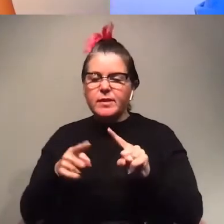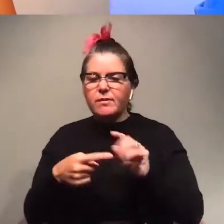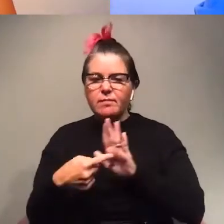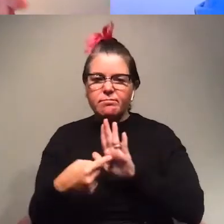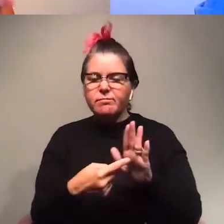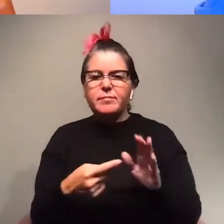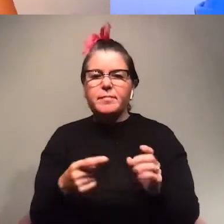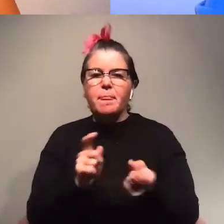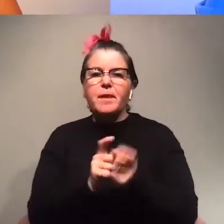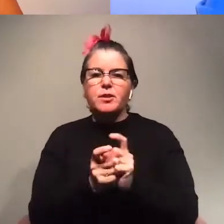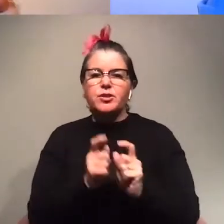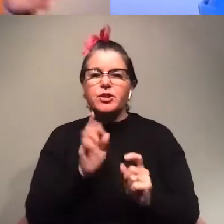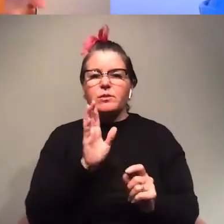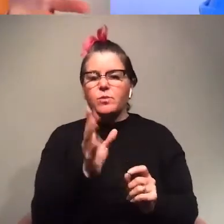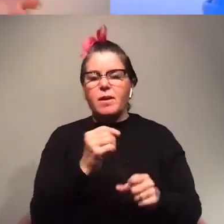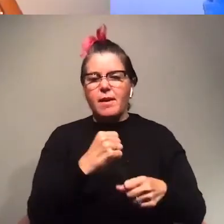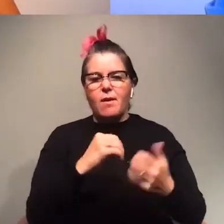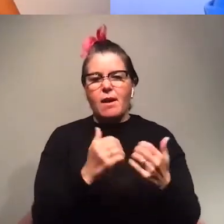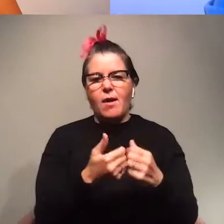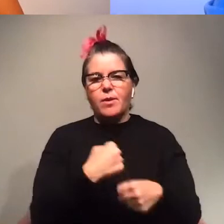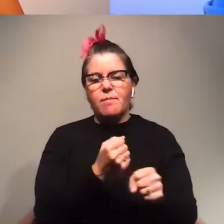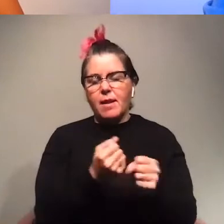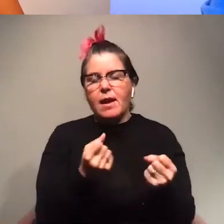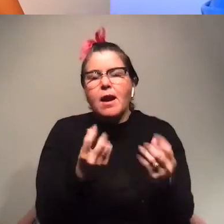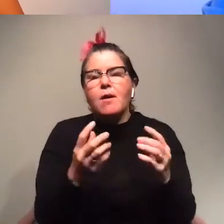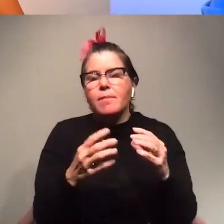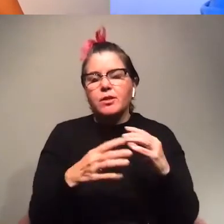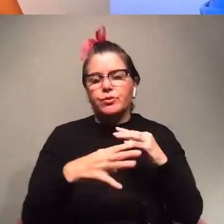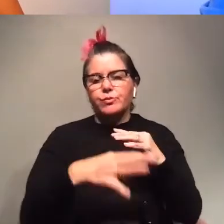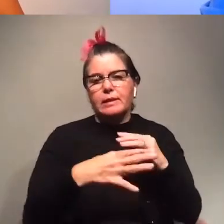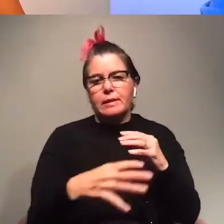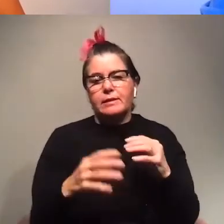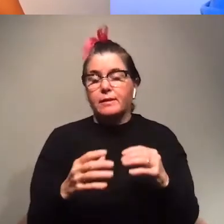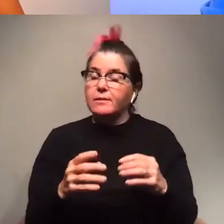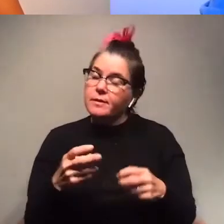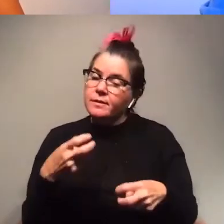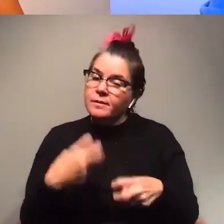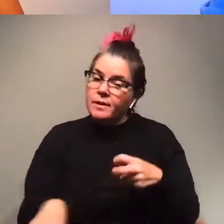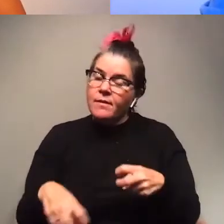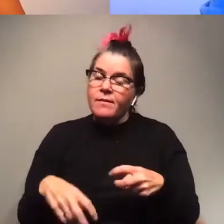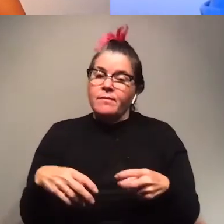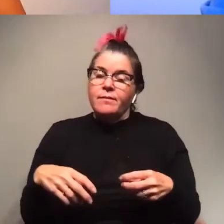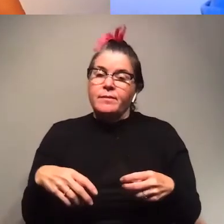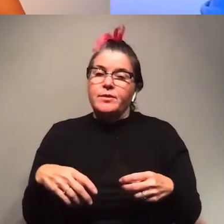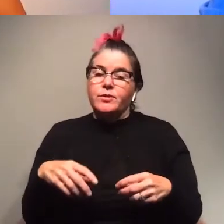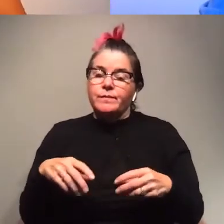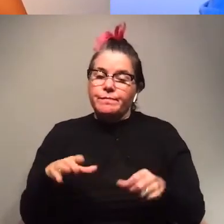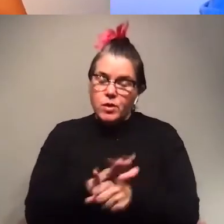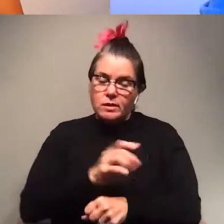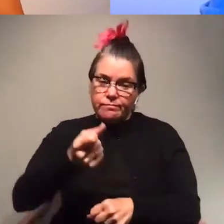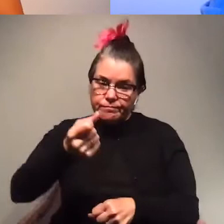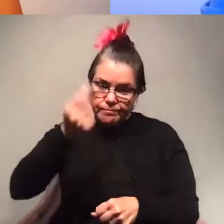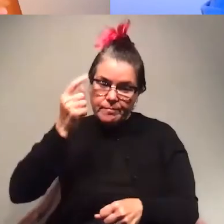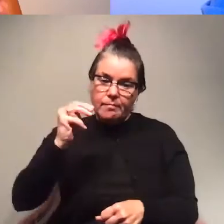change their properties and like how much is being released. So it's why it's so difficult to really understand the microplastic